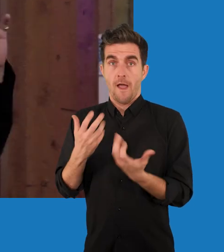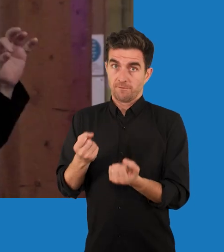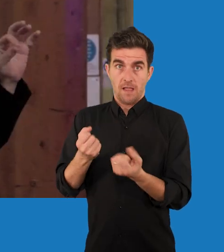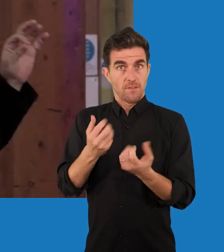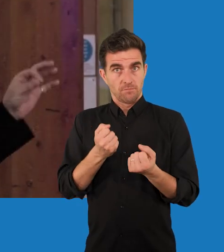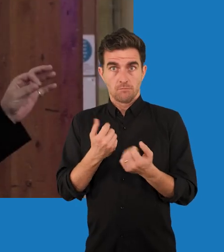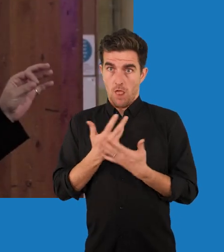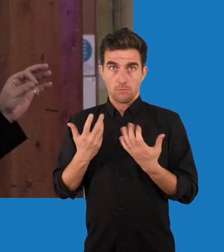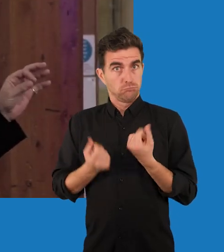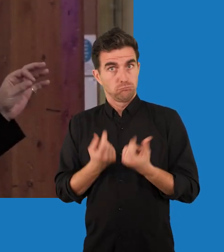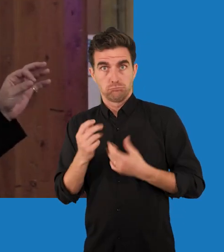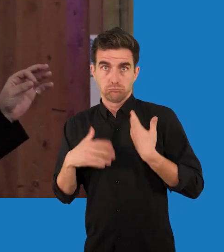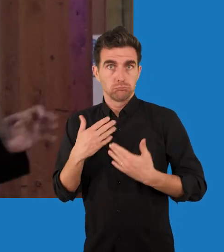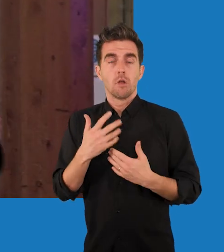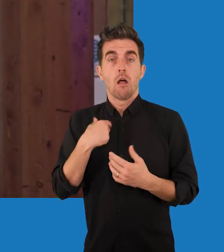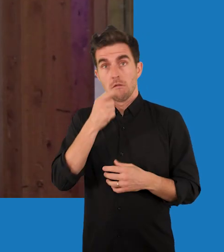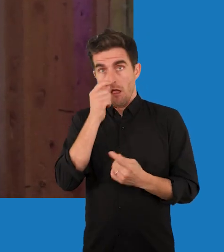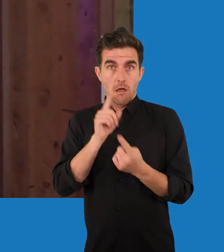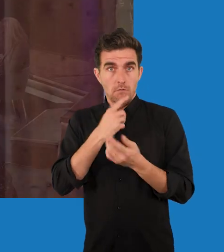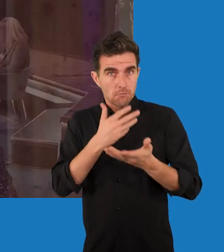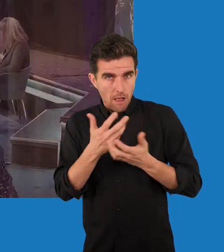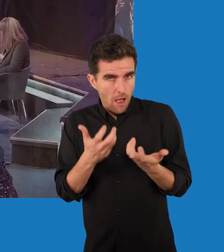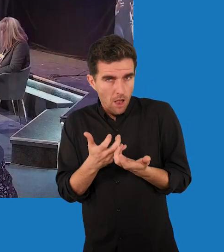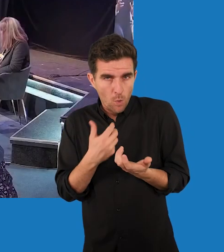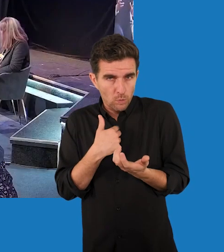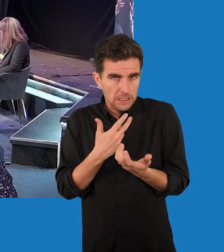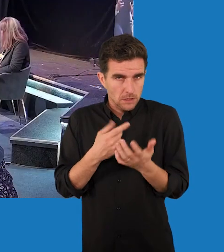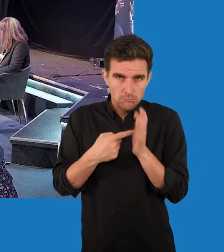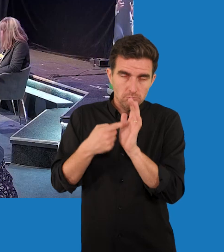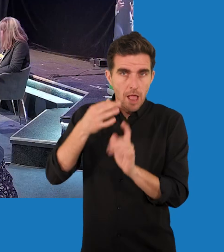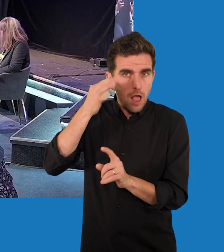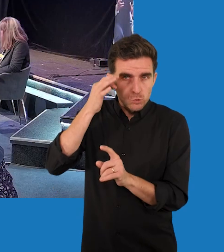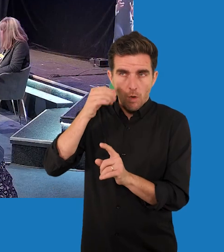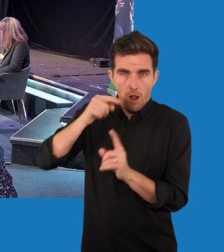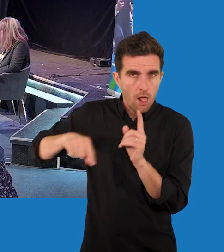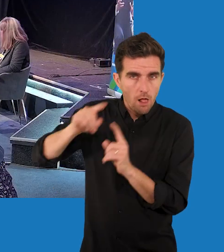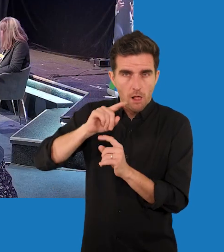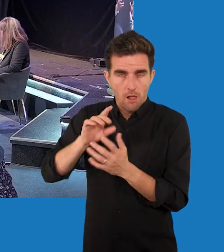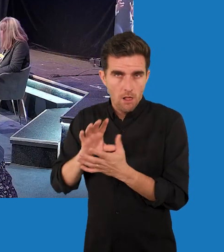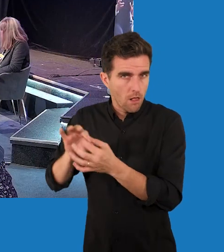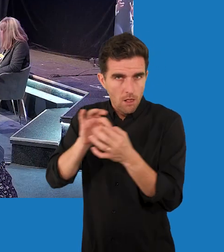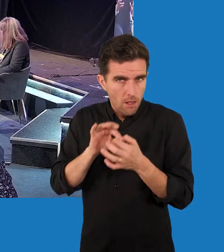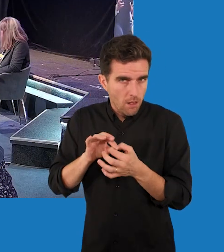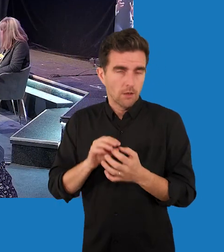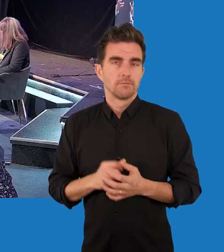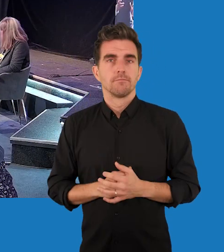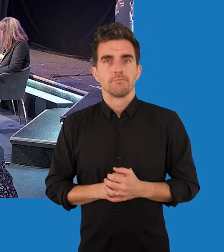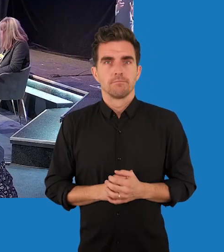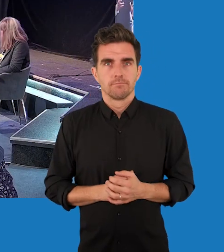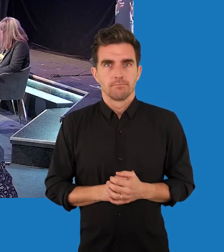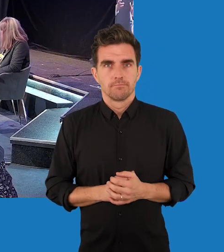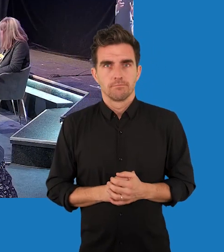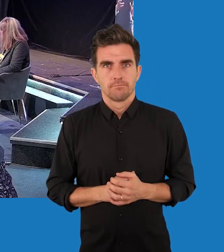have a version of in the east of Merton, and perhaps I offline come and talk to you about how we present that to